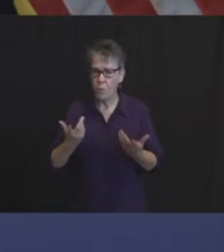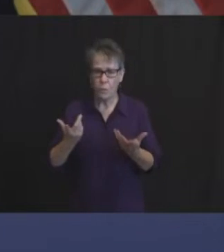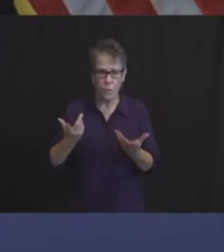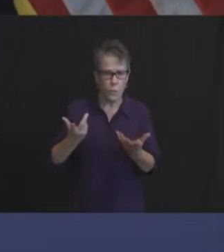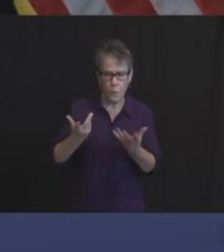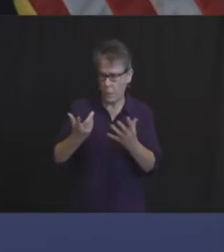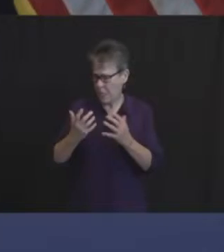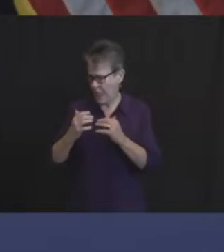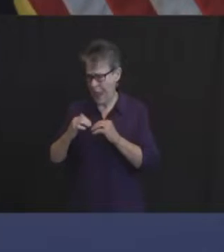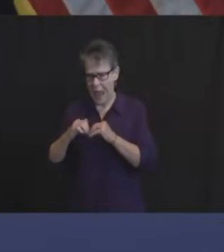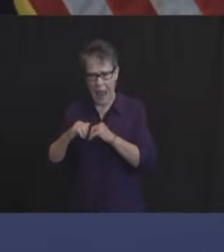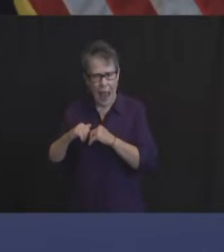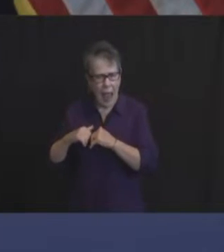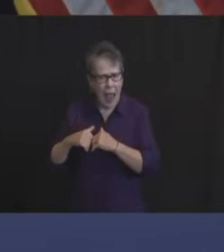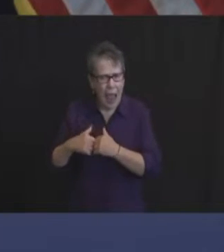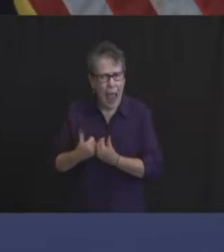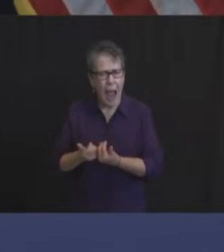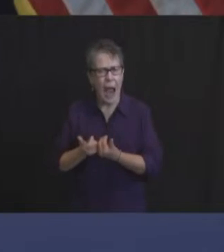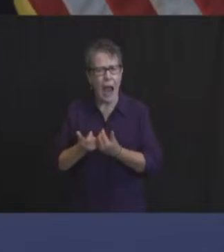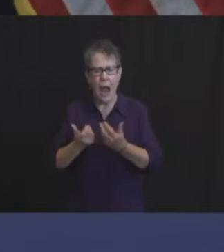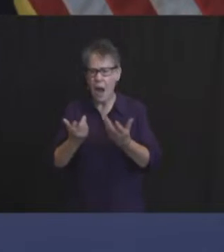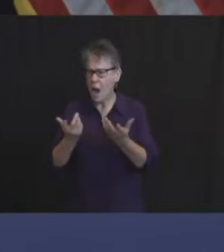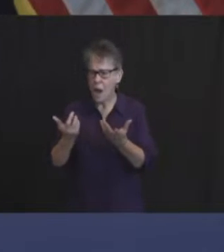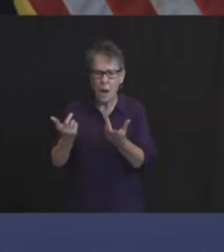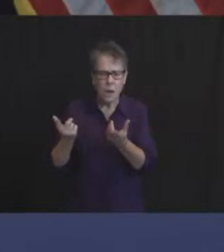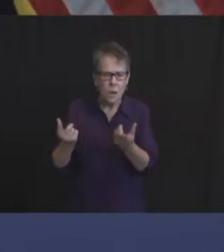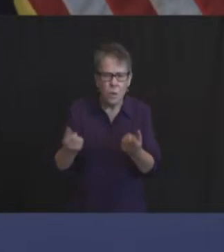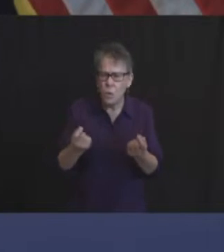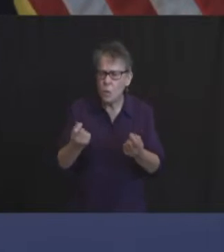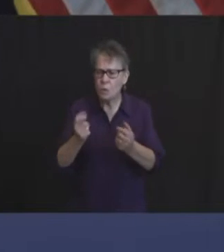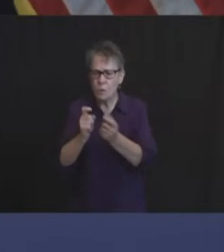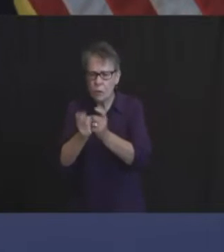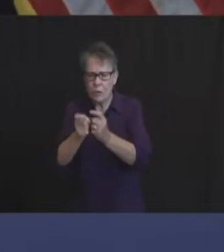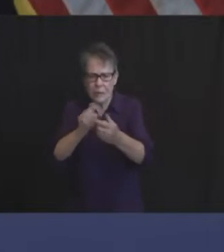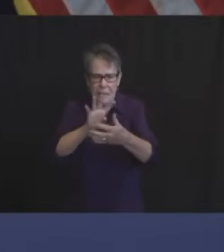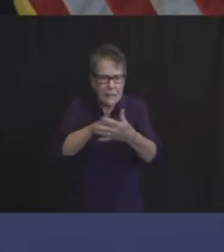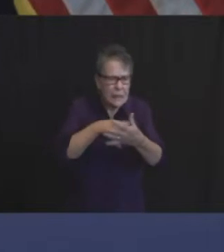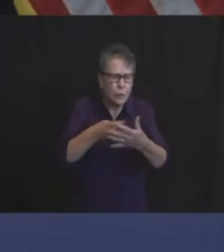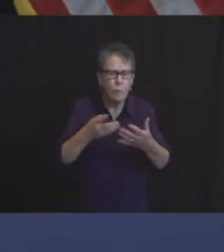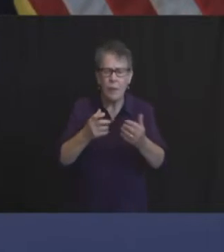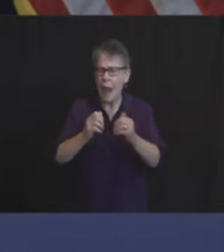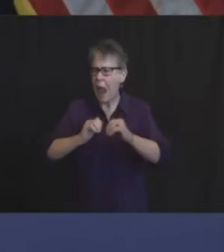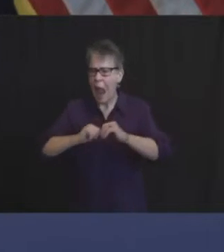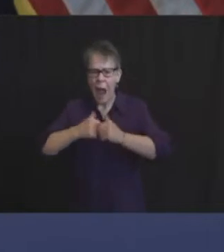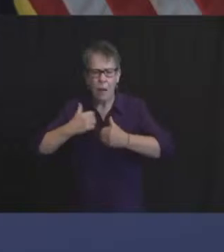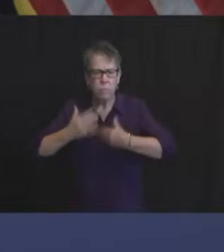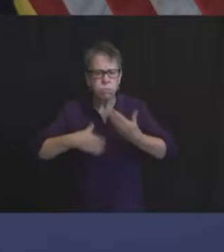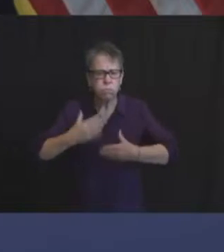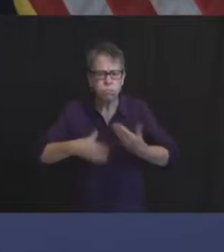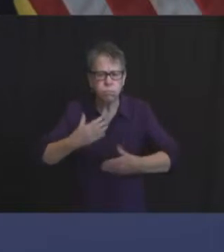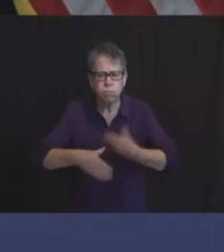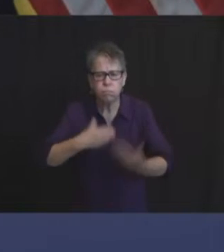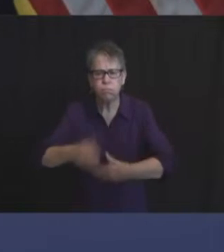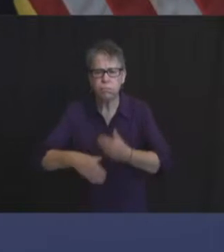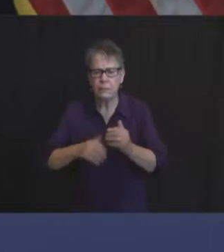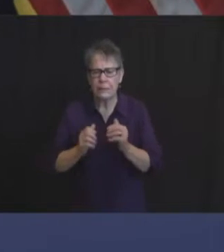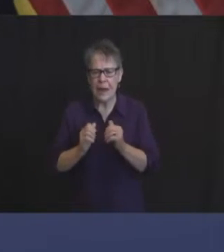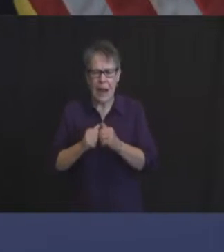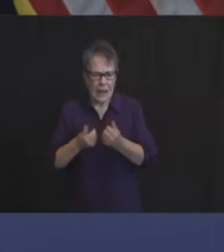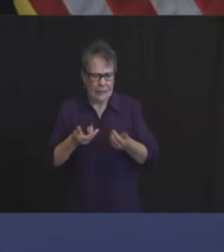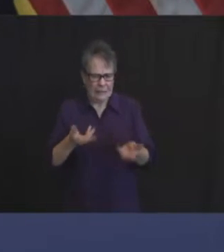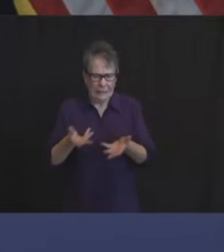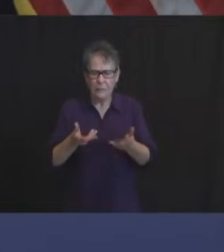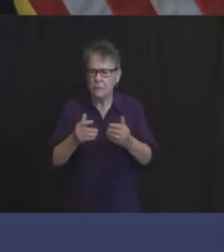schedules, operations, and instruction and support delivery models. I must once again